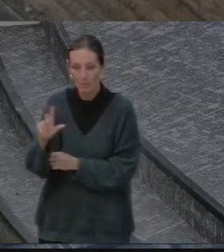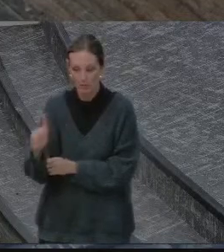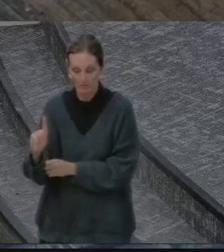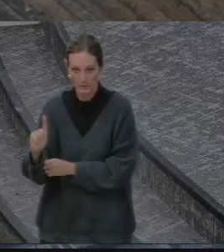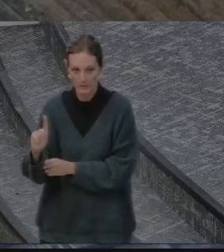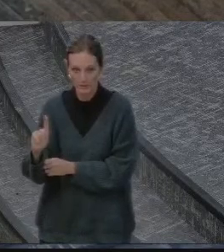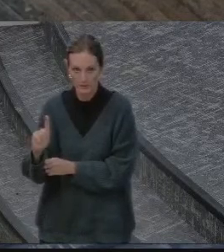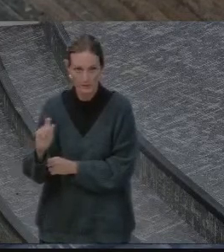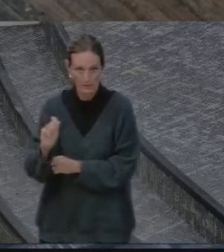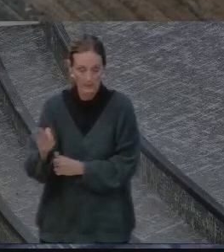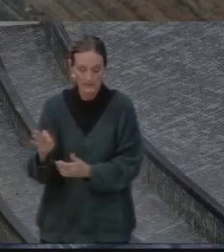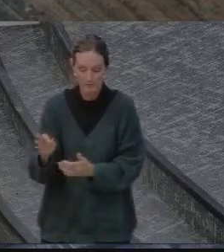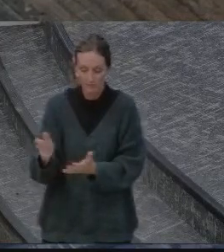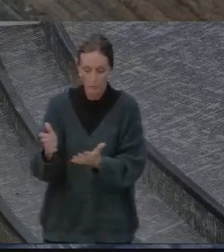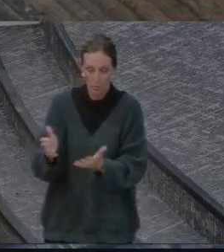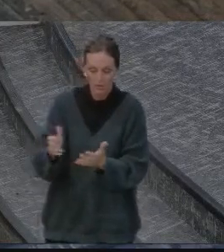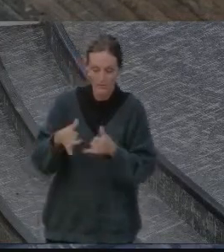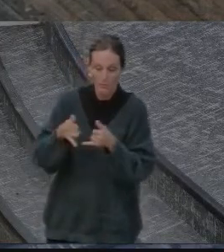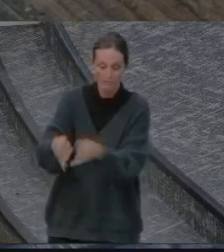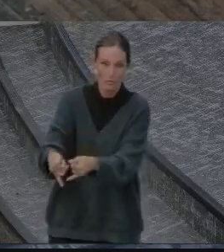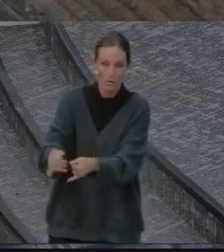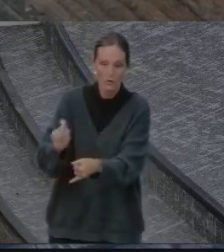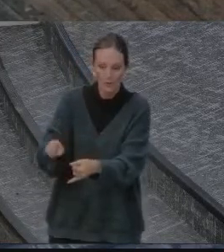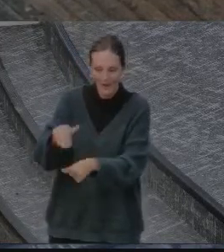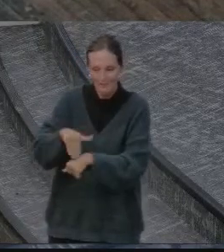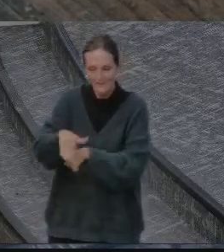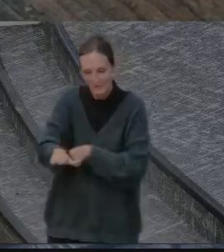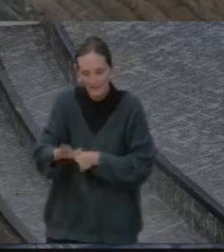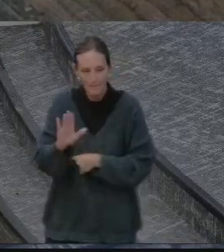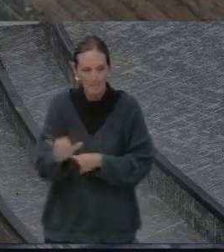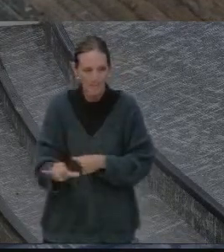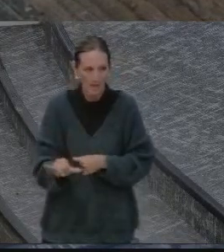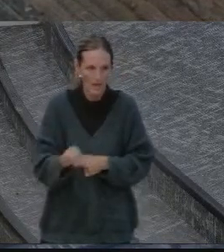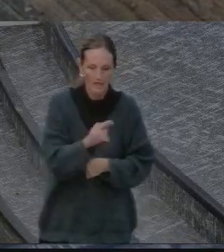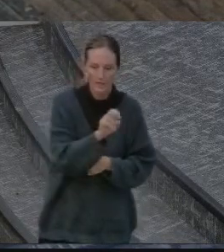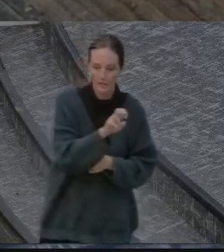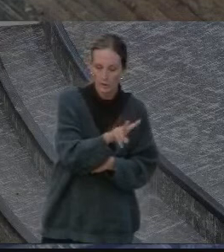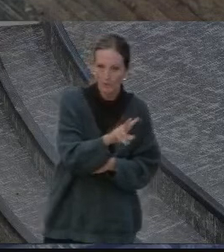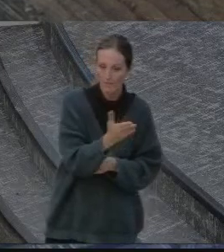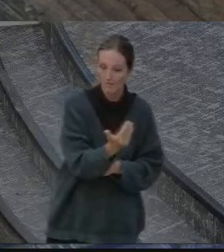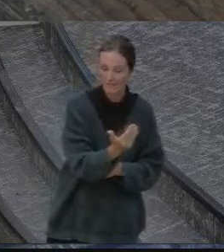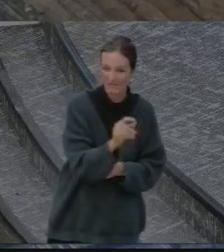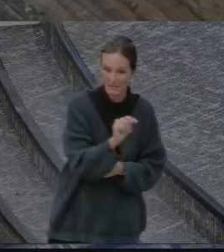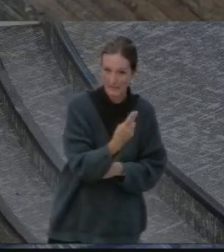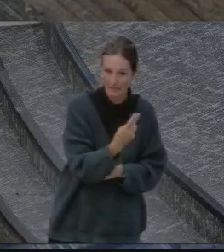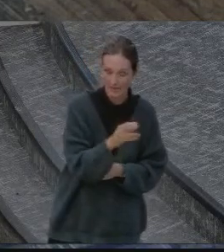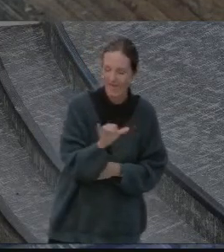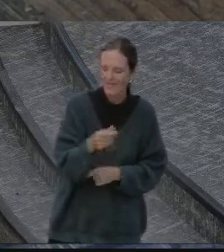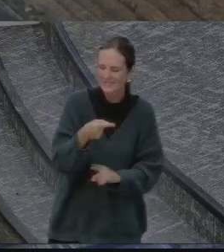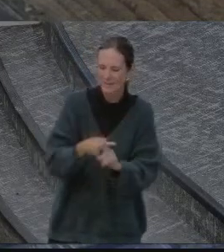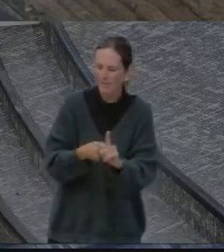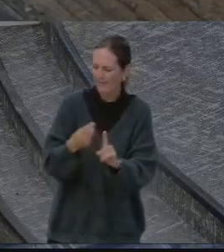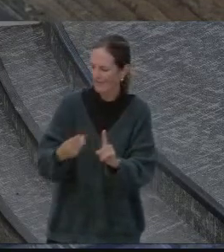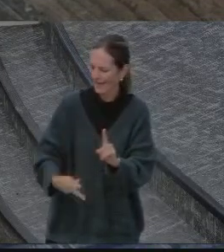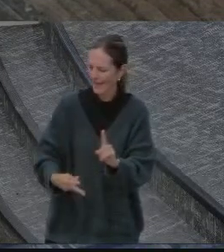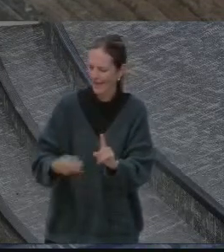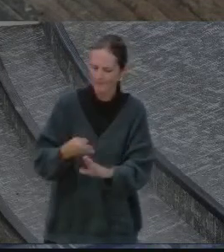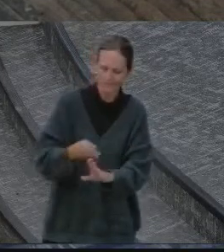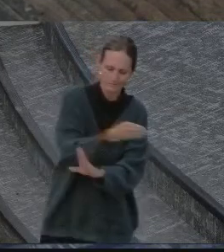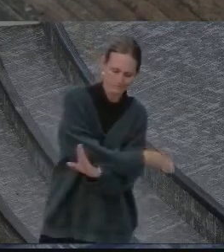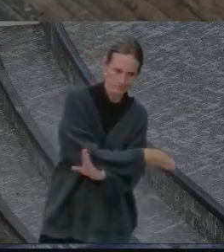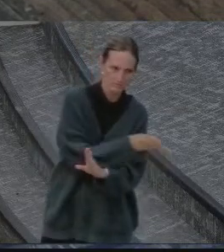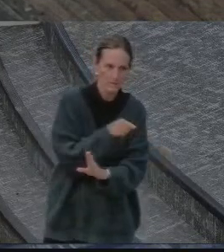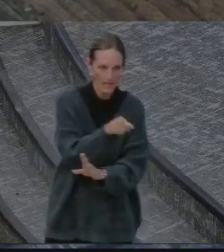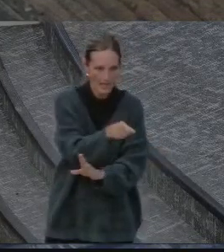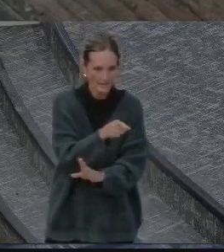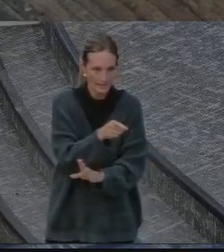order to get the award, you have to have them submitted by November 15th, which is roughly a month and a half ahead of time, which Byron was